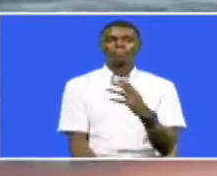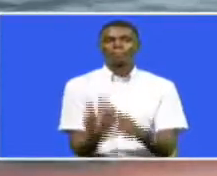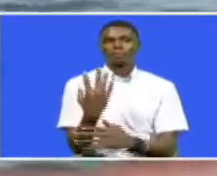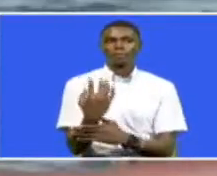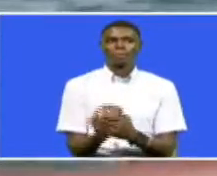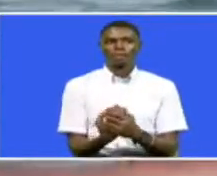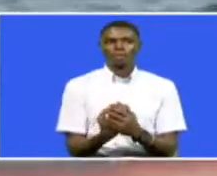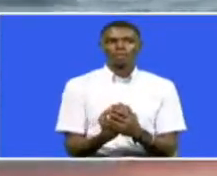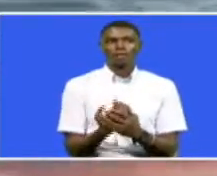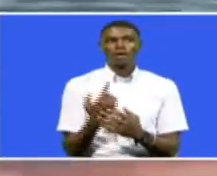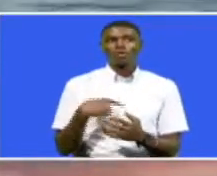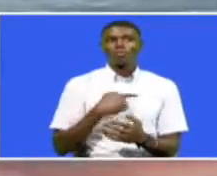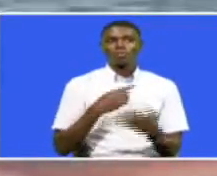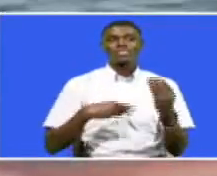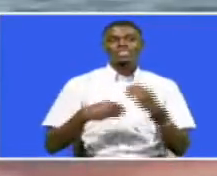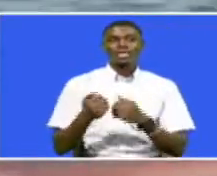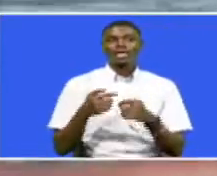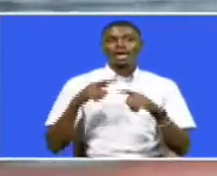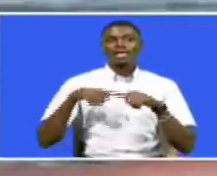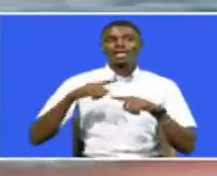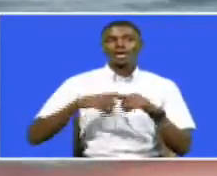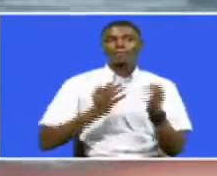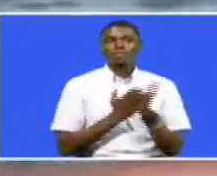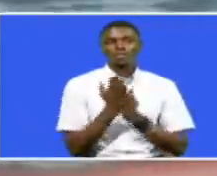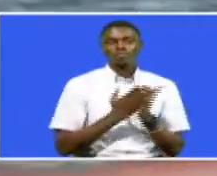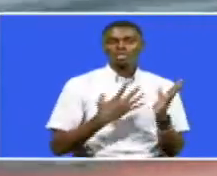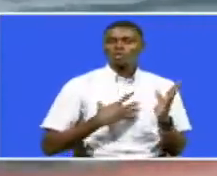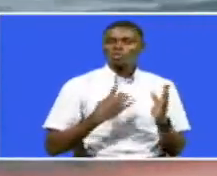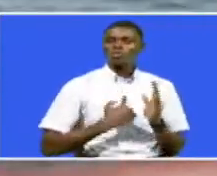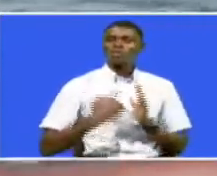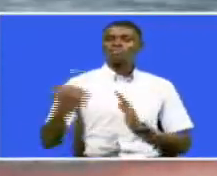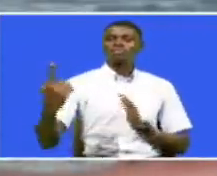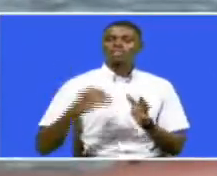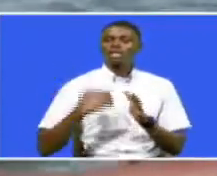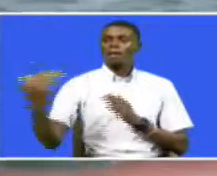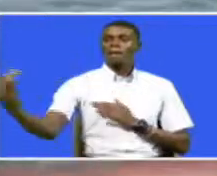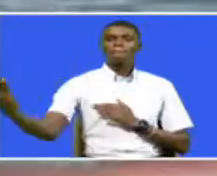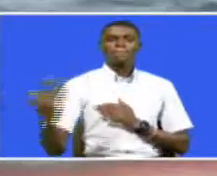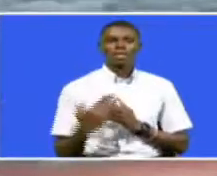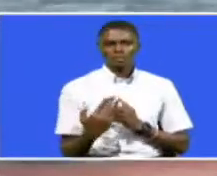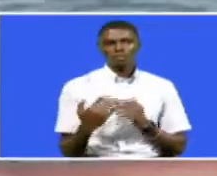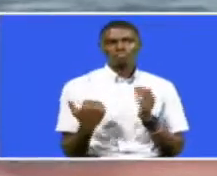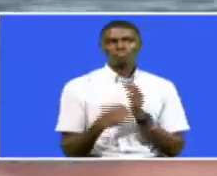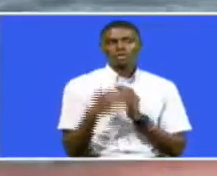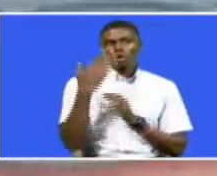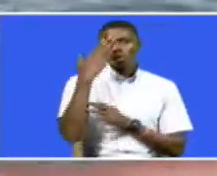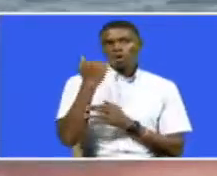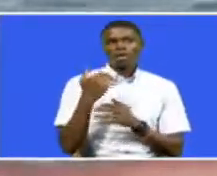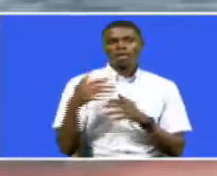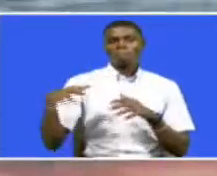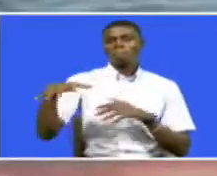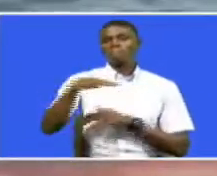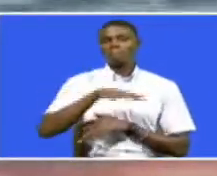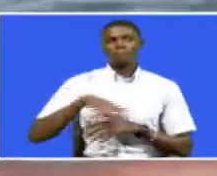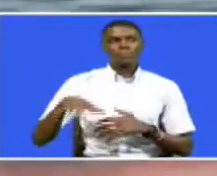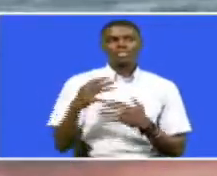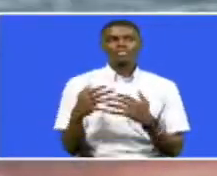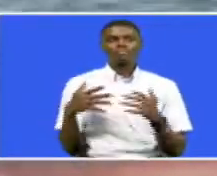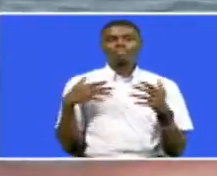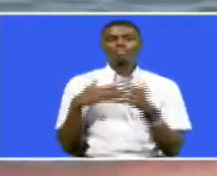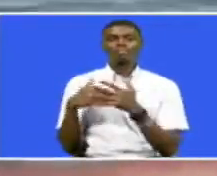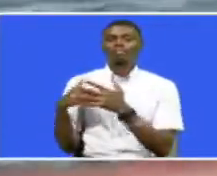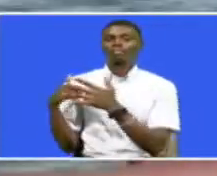sell a reliable service. So sometimes you'd go across and coming back, it's a problem because the place is all back,